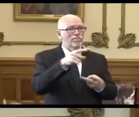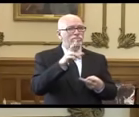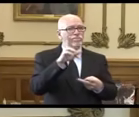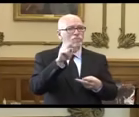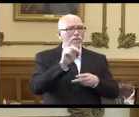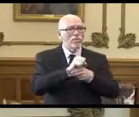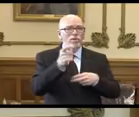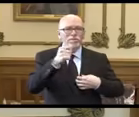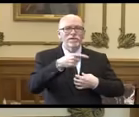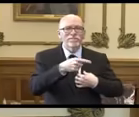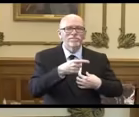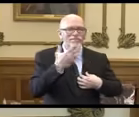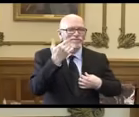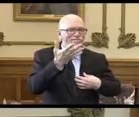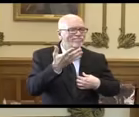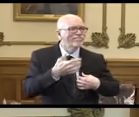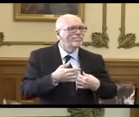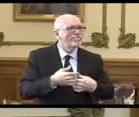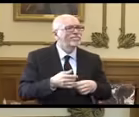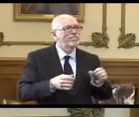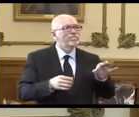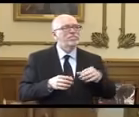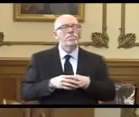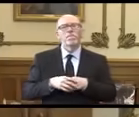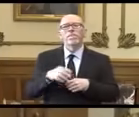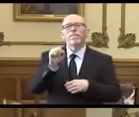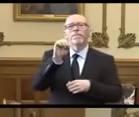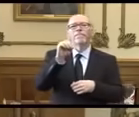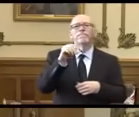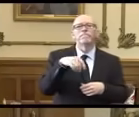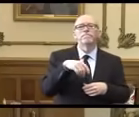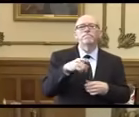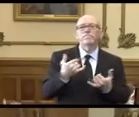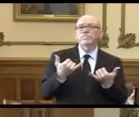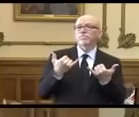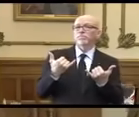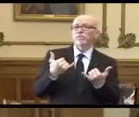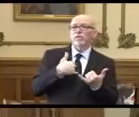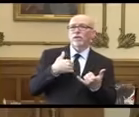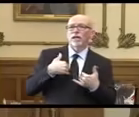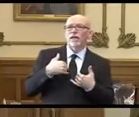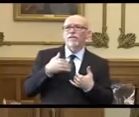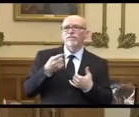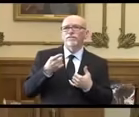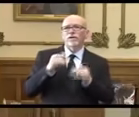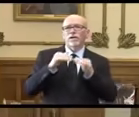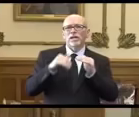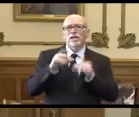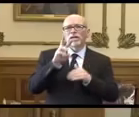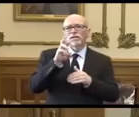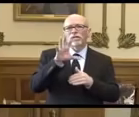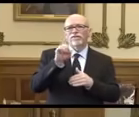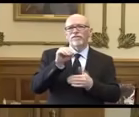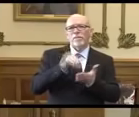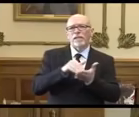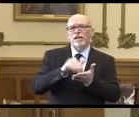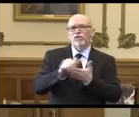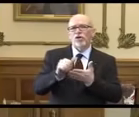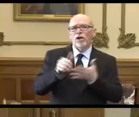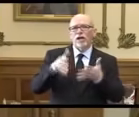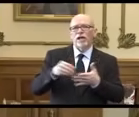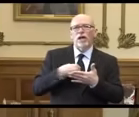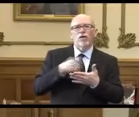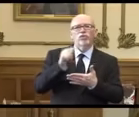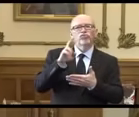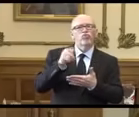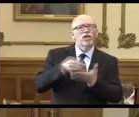the trust fund? I can't remember what you asked. Yes, the trust. Perfect. So right now we have a little bit under $650 million in our